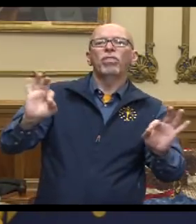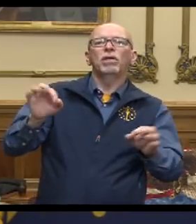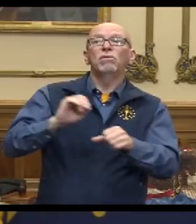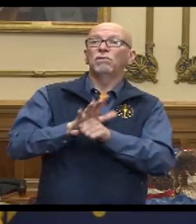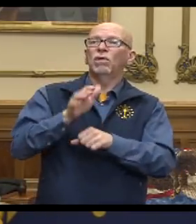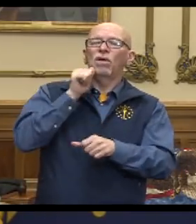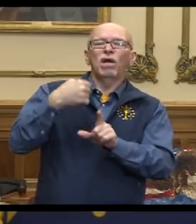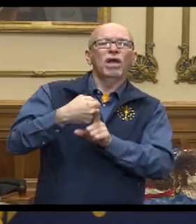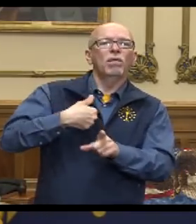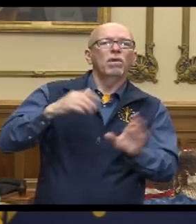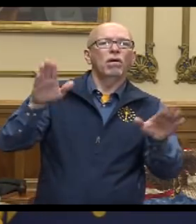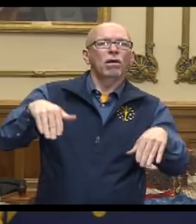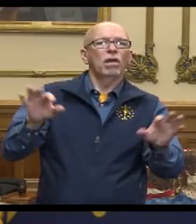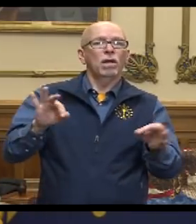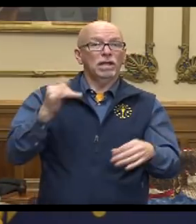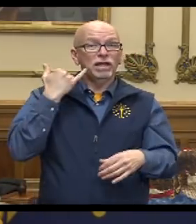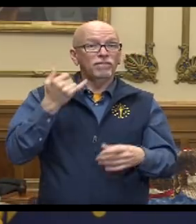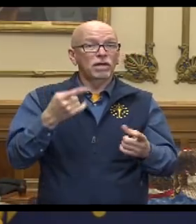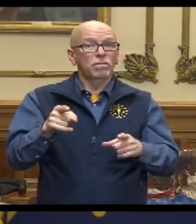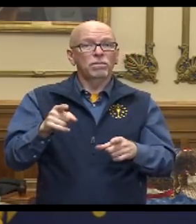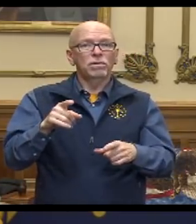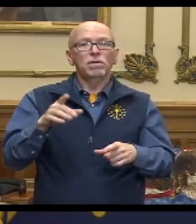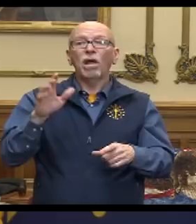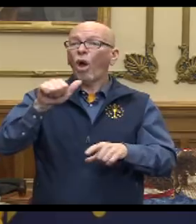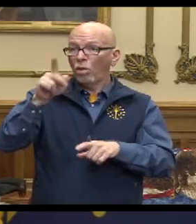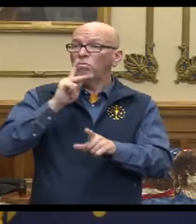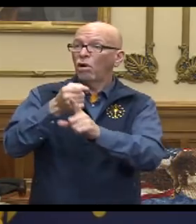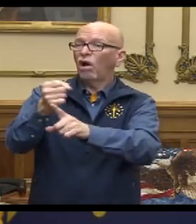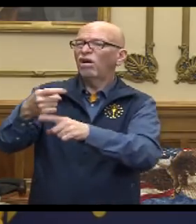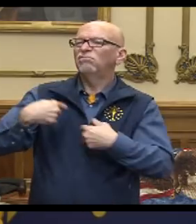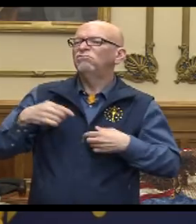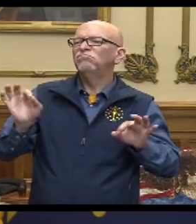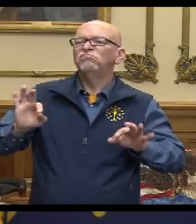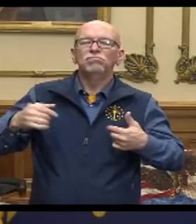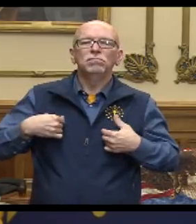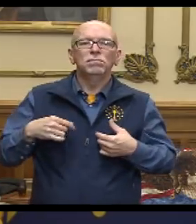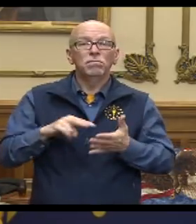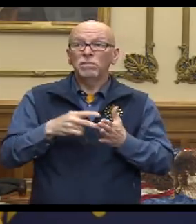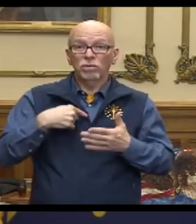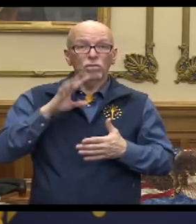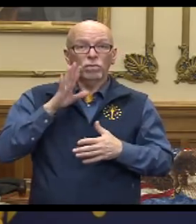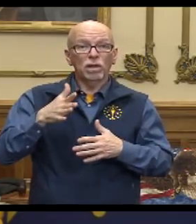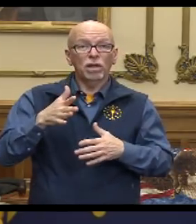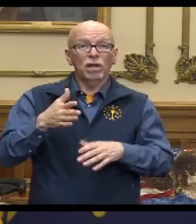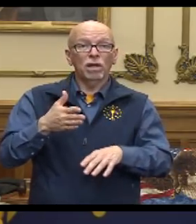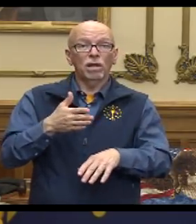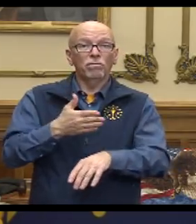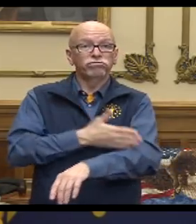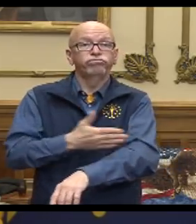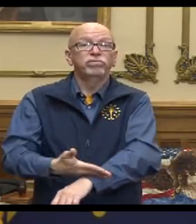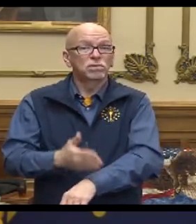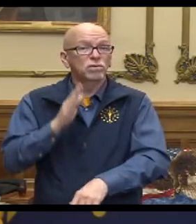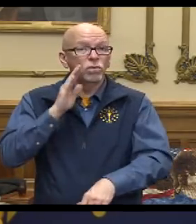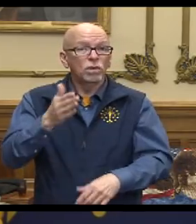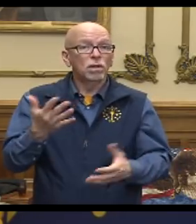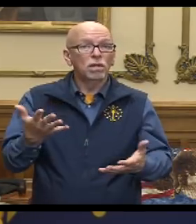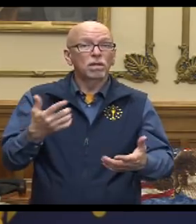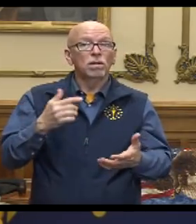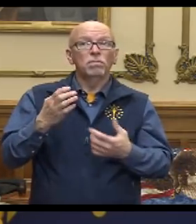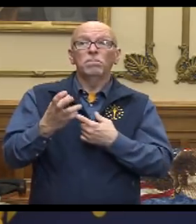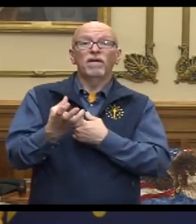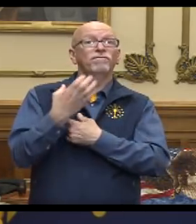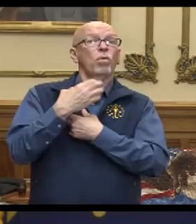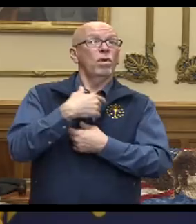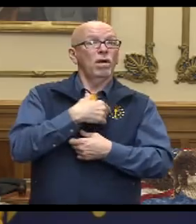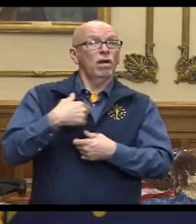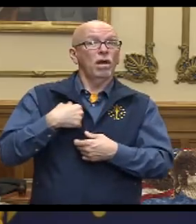them like it does others, then we may slip. And that will force us